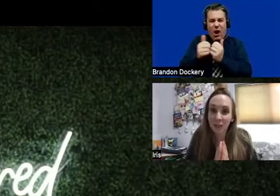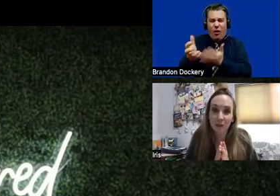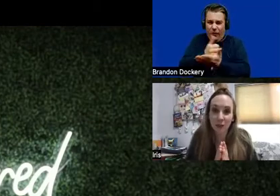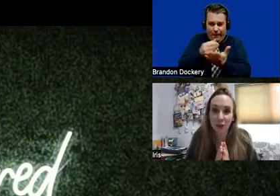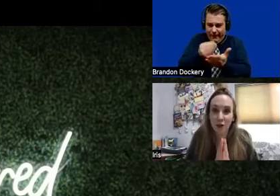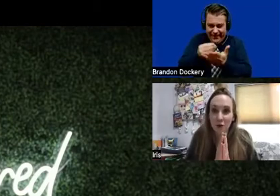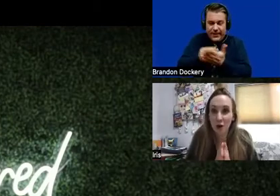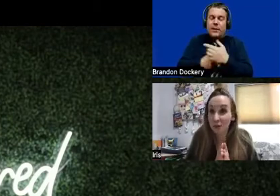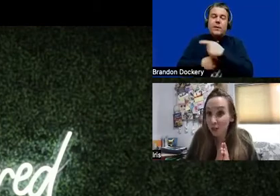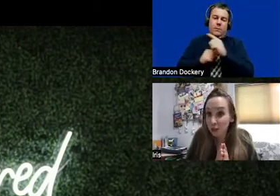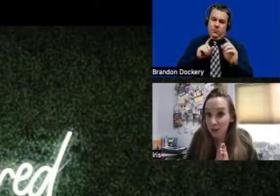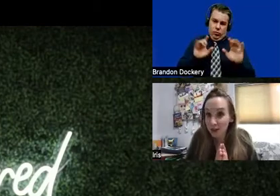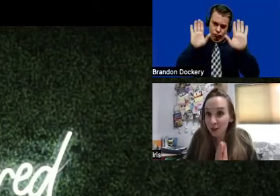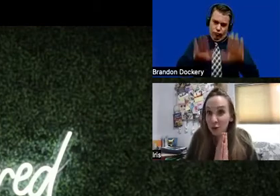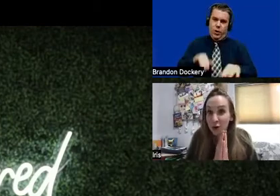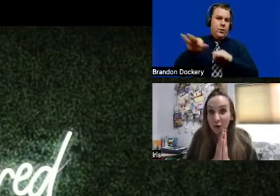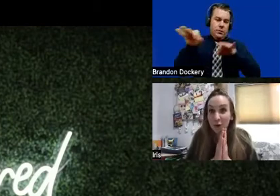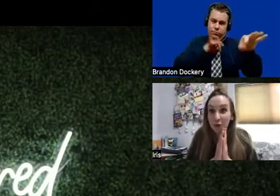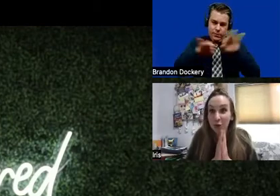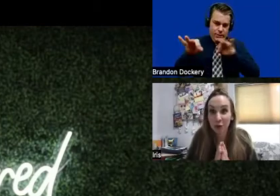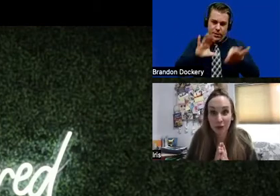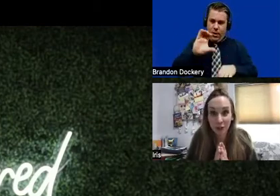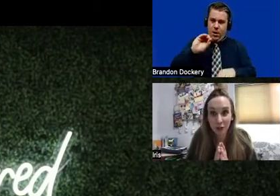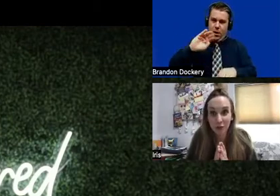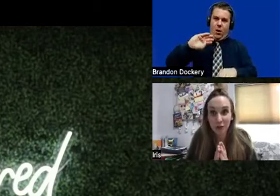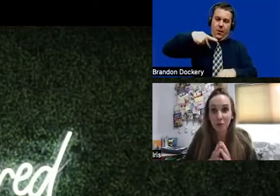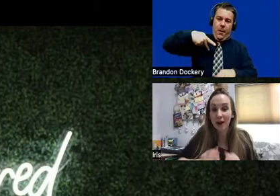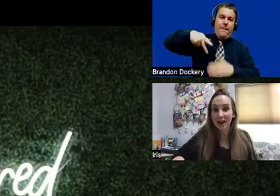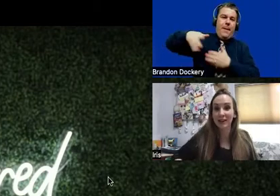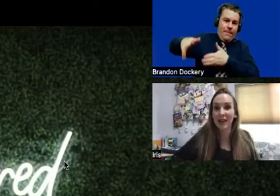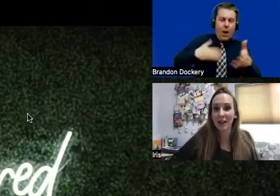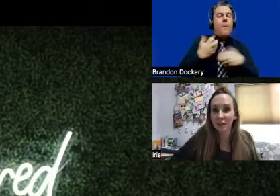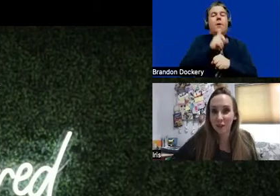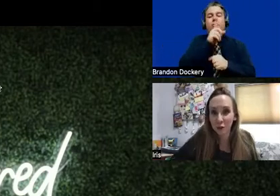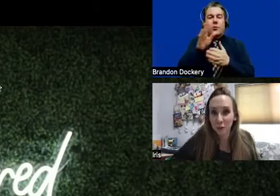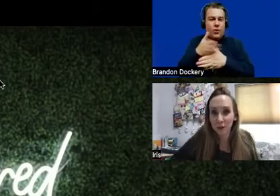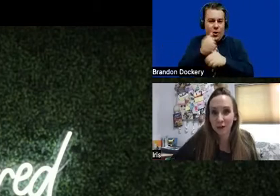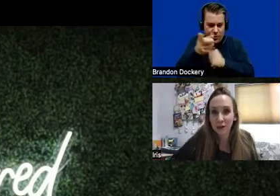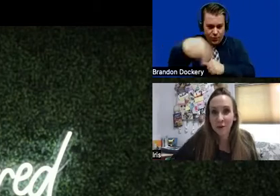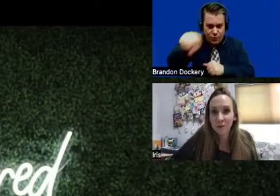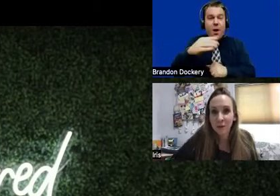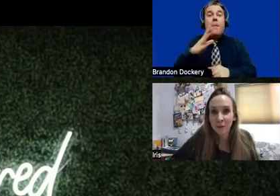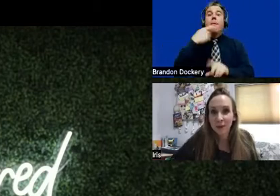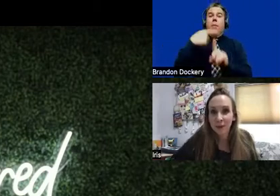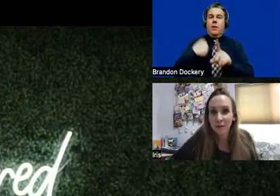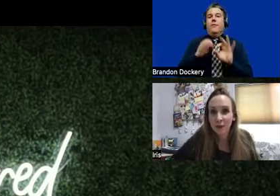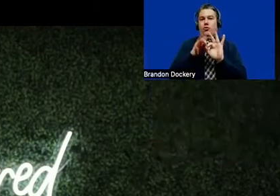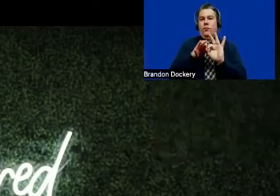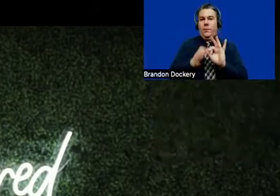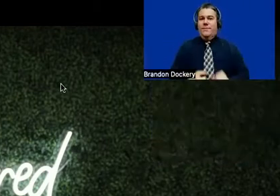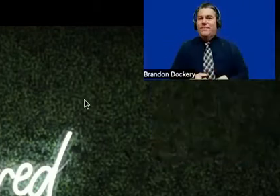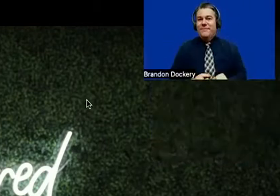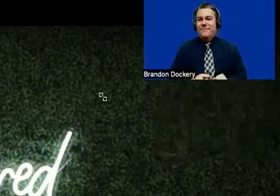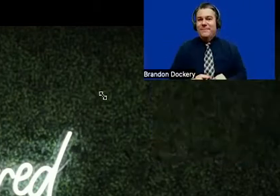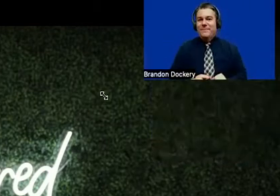amazing explanation of our compensation plan. So I wanted to be sure and share it with you and have it interpreted. I'm going to see if I can